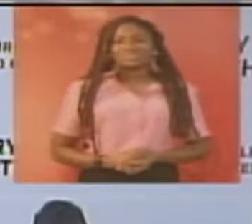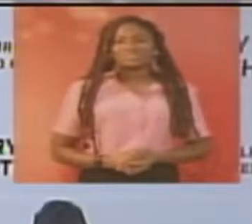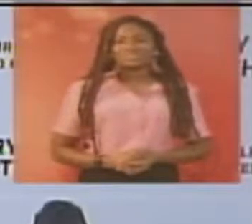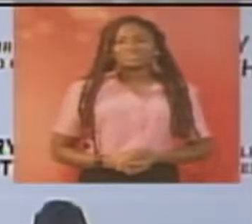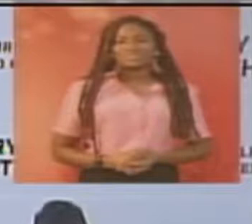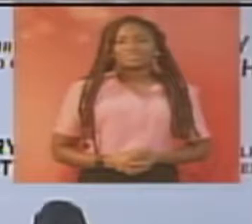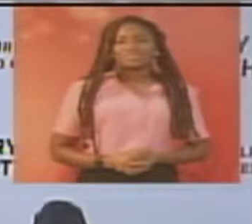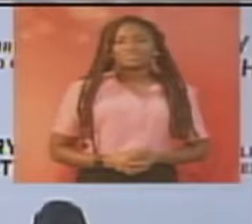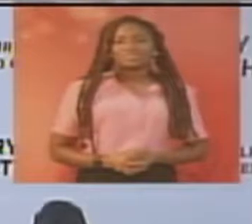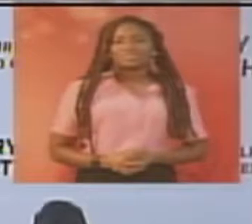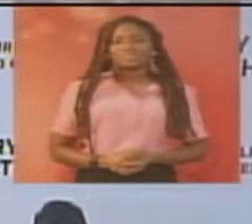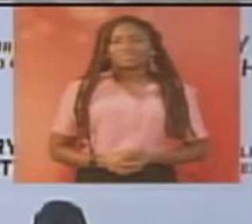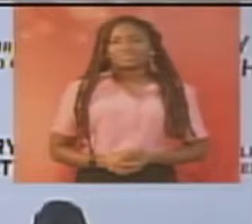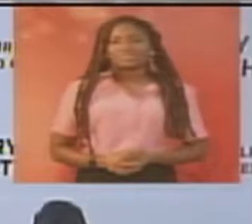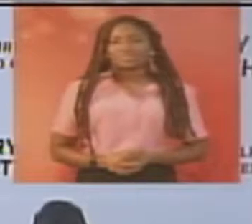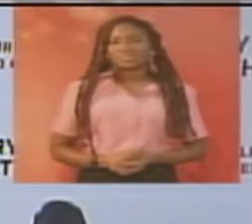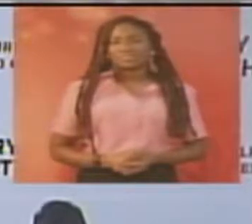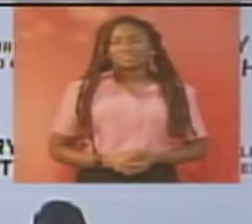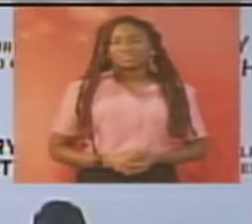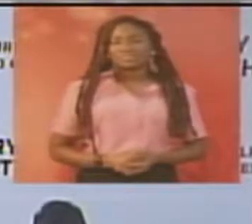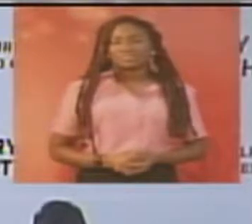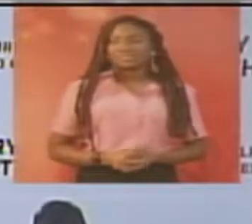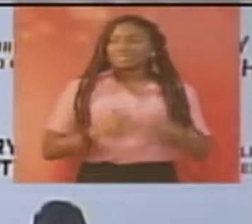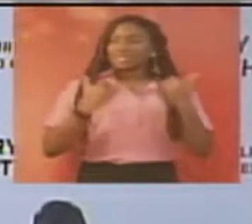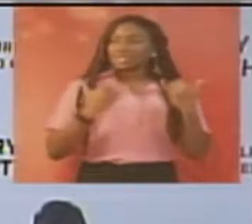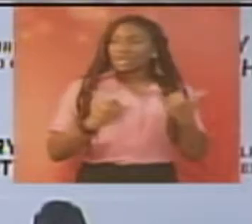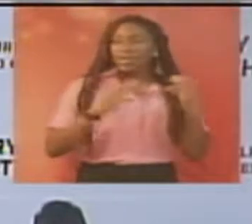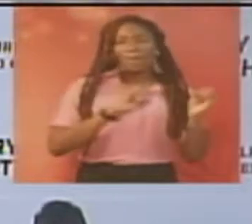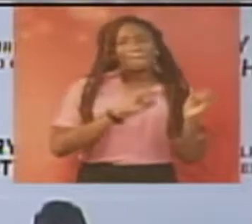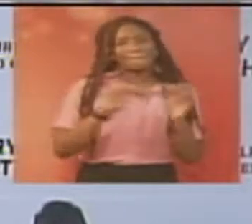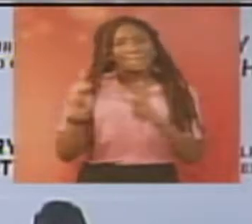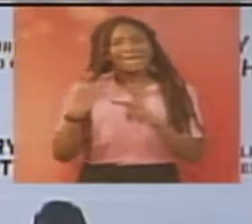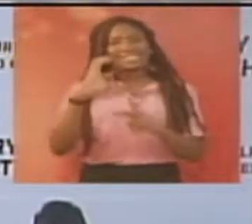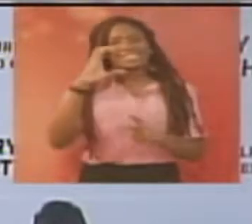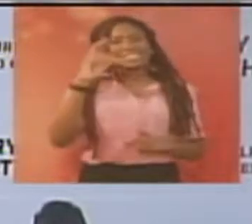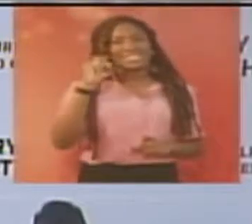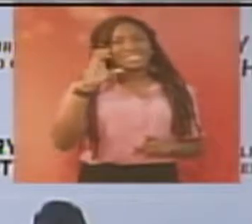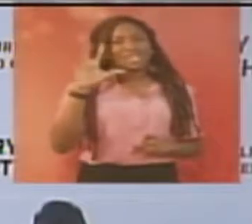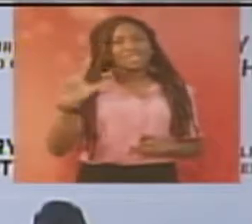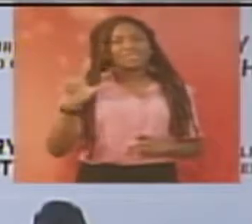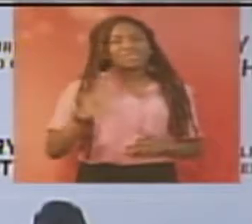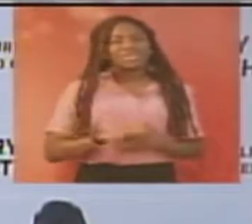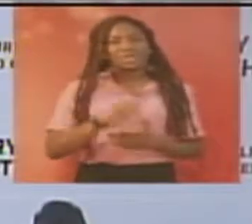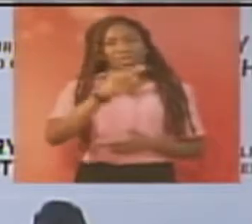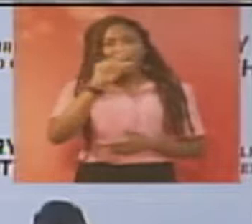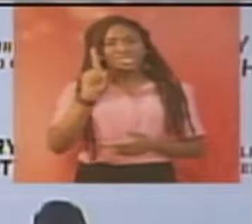Thank you very much, Dr. Hines. We now go back to CNC 3.